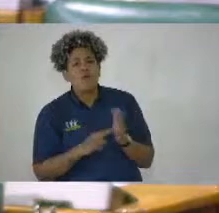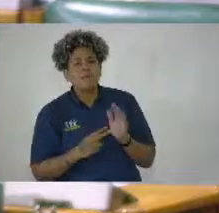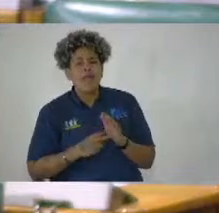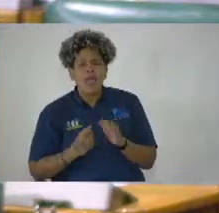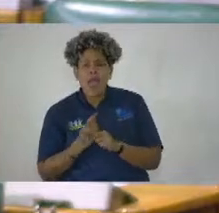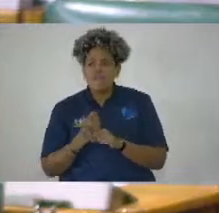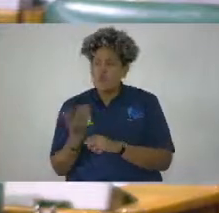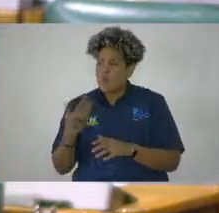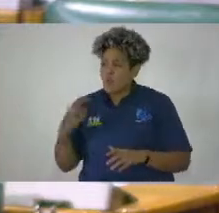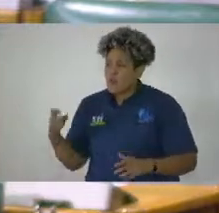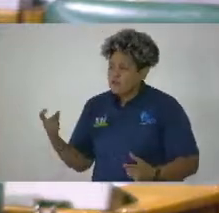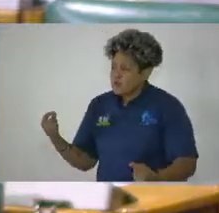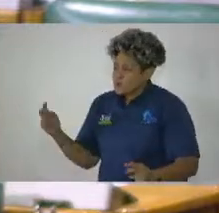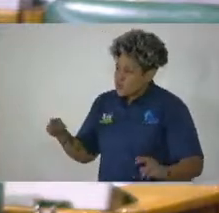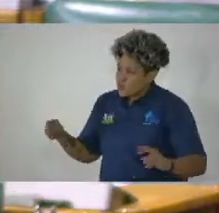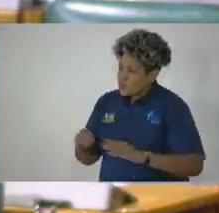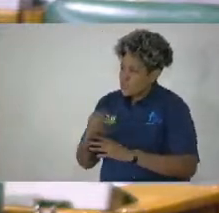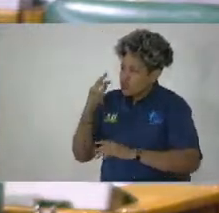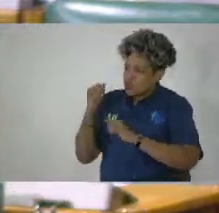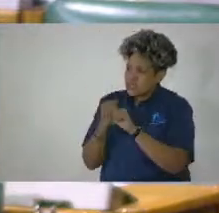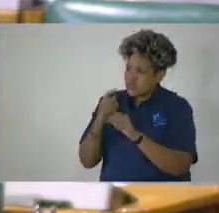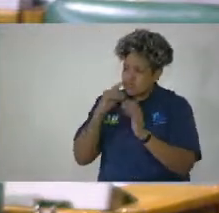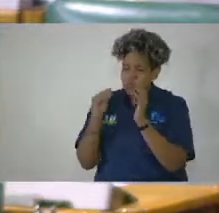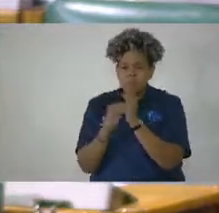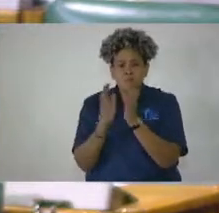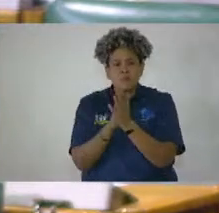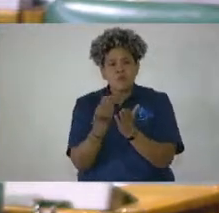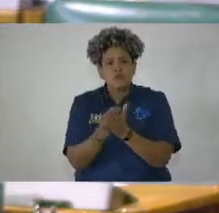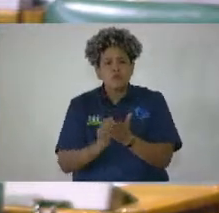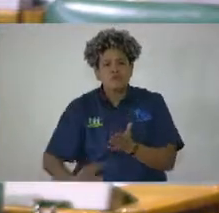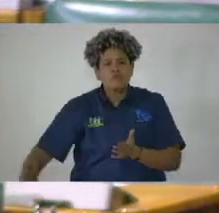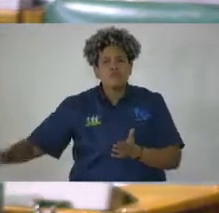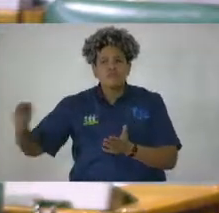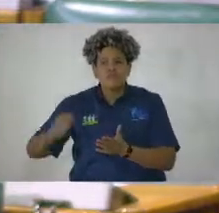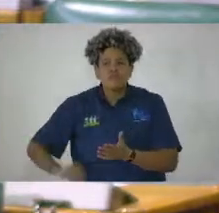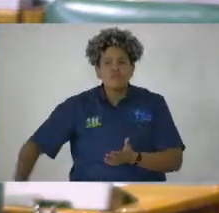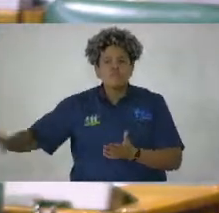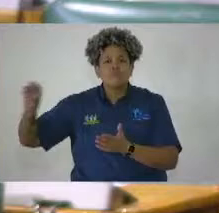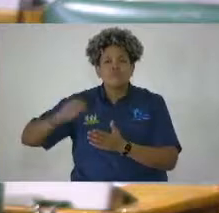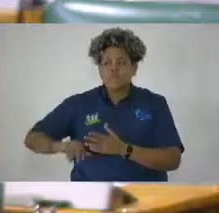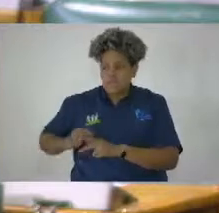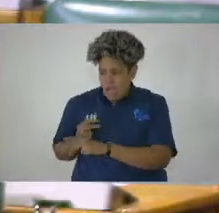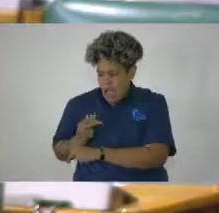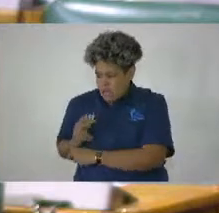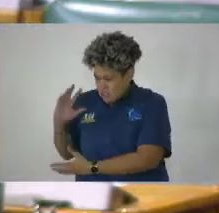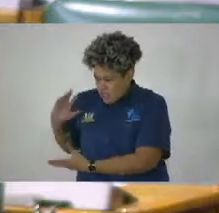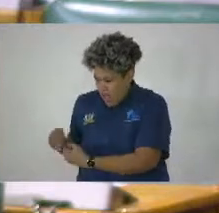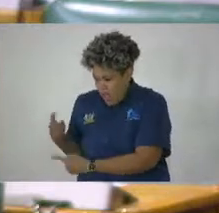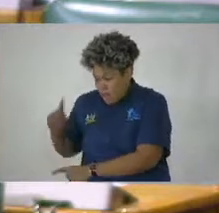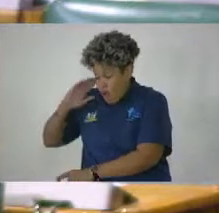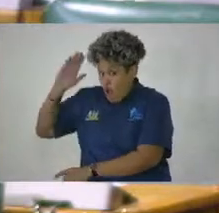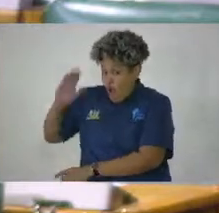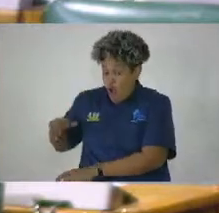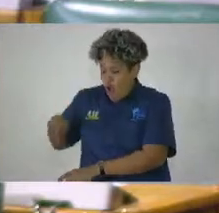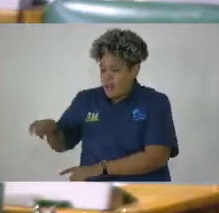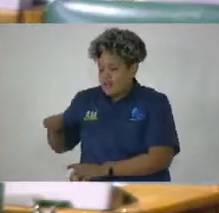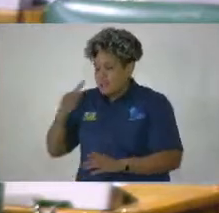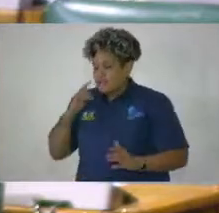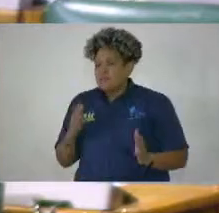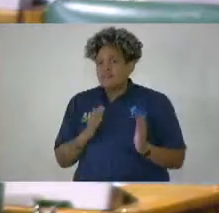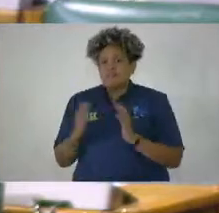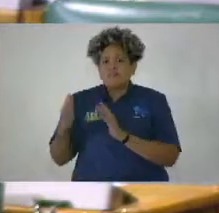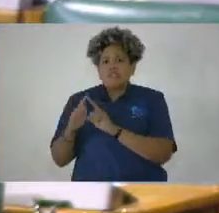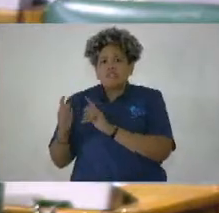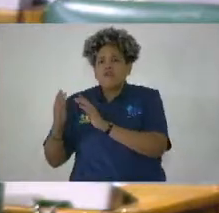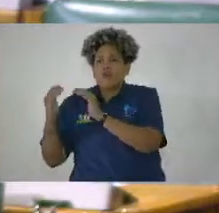year, what we have to do in the 3 years, we'll put some money aside, and when we finish the calculations, because remember, everybody is moving in a different